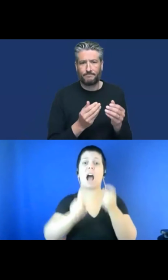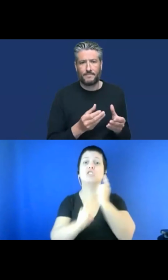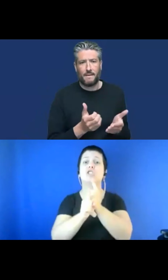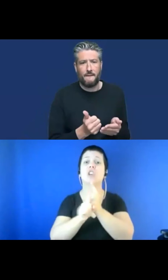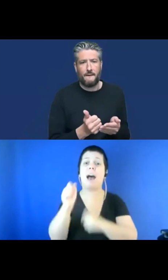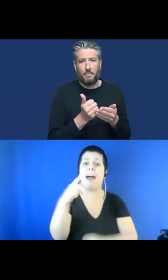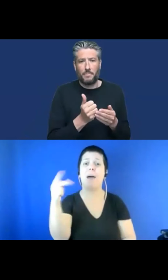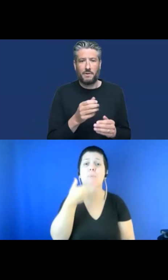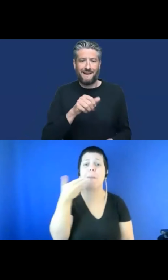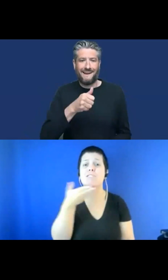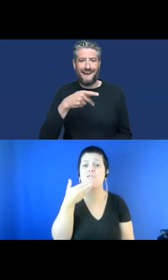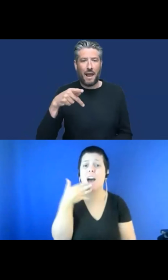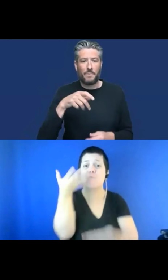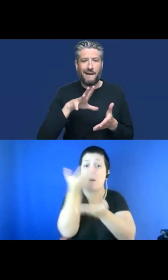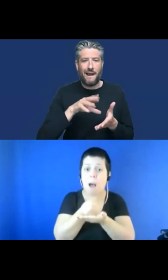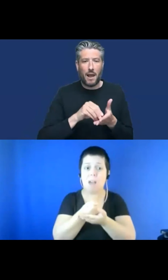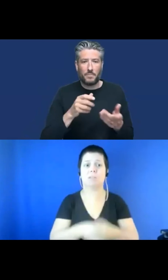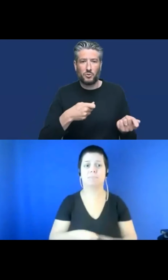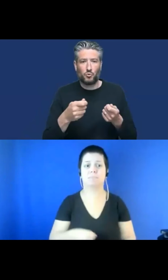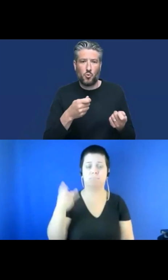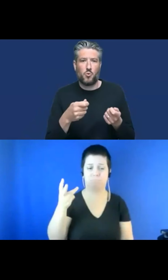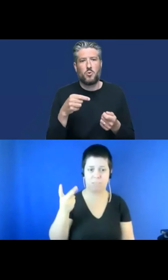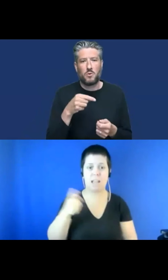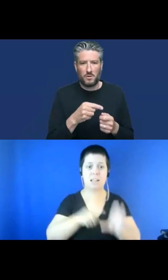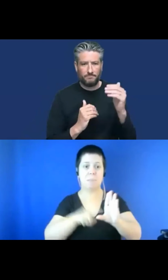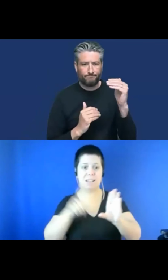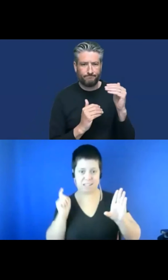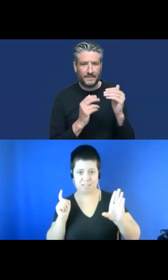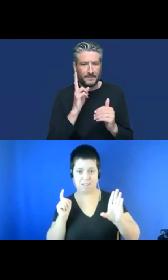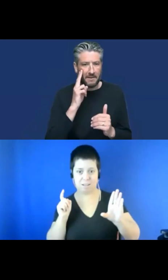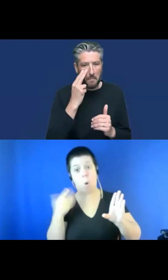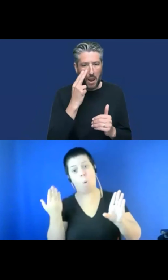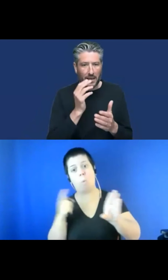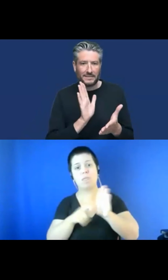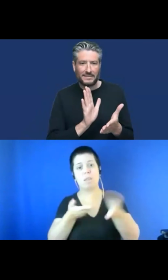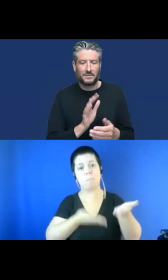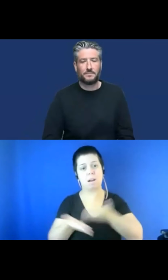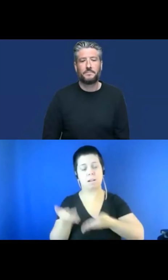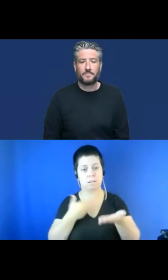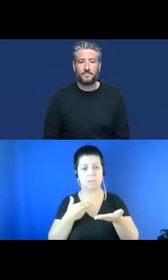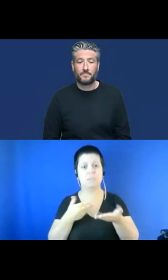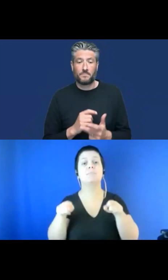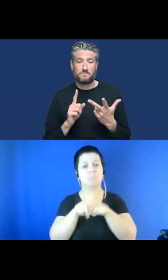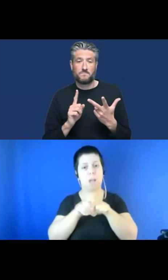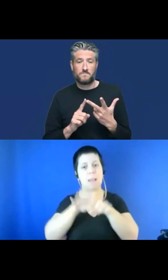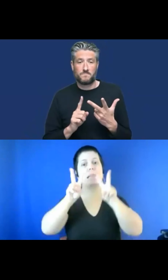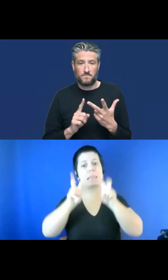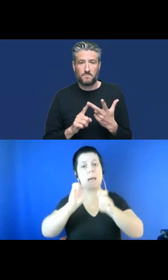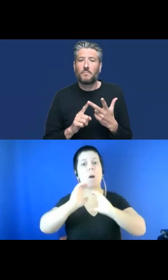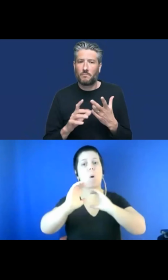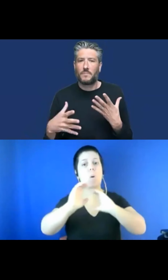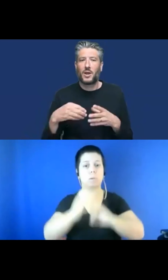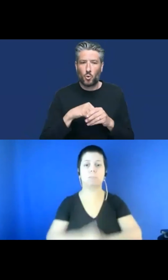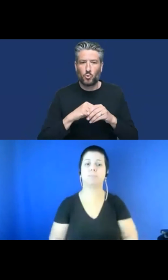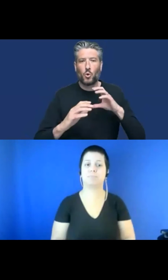that emerged was called independence and interdependence, and it also included communication. Here, one